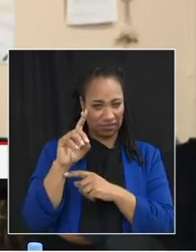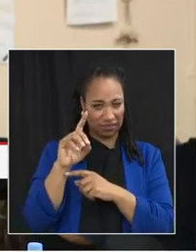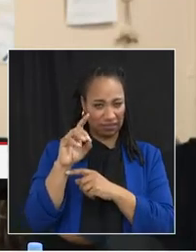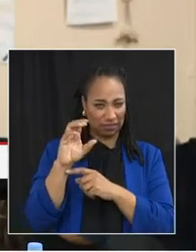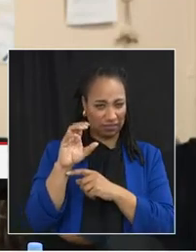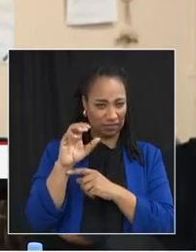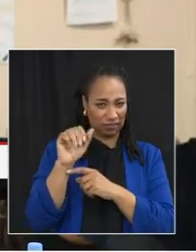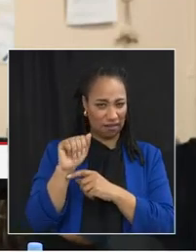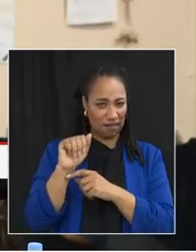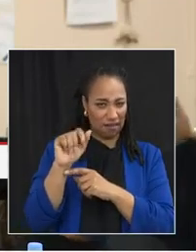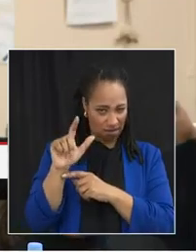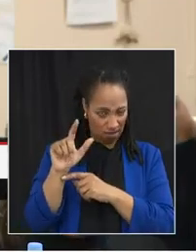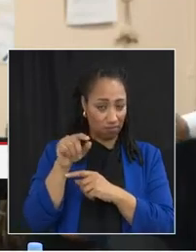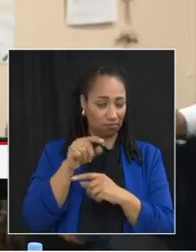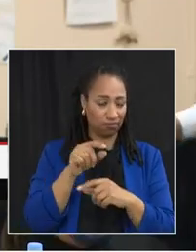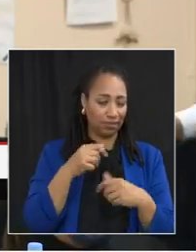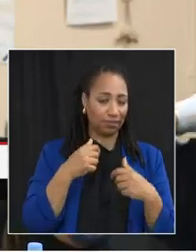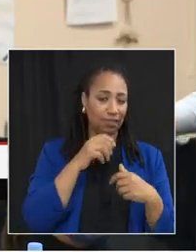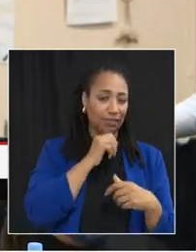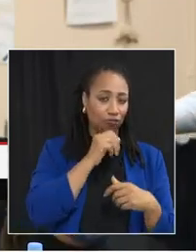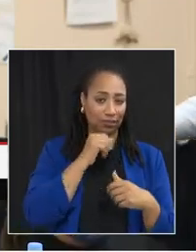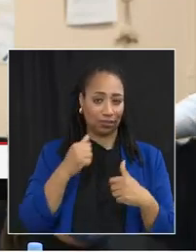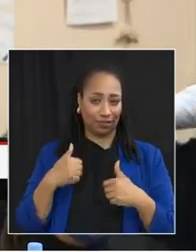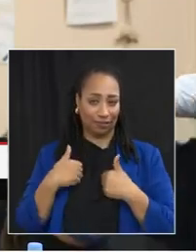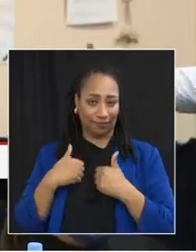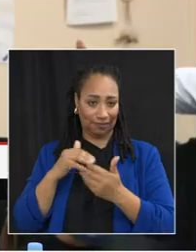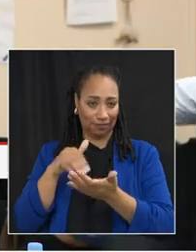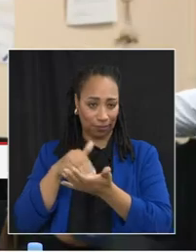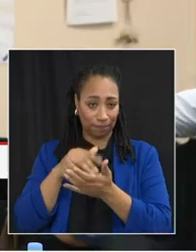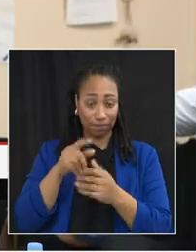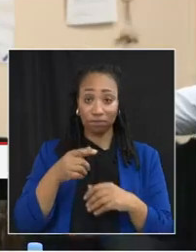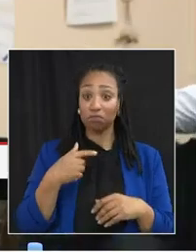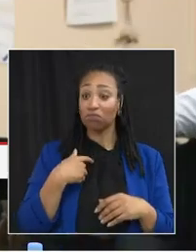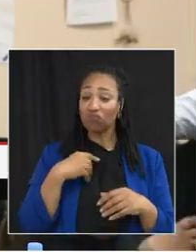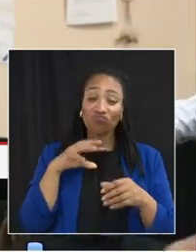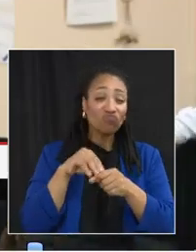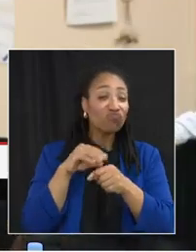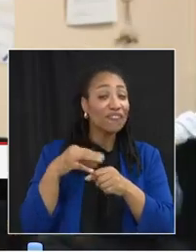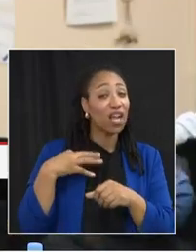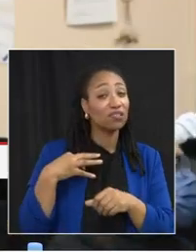as a volunteer, and we had a